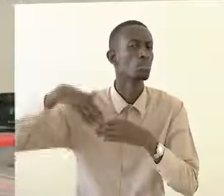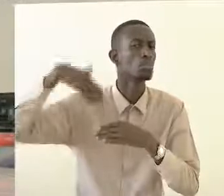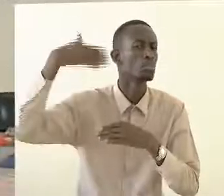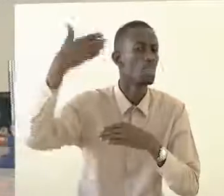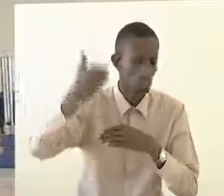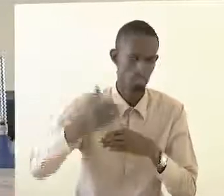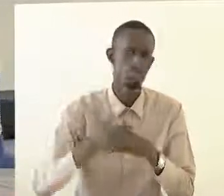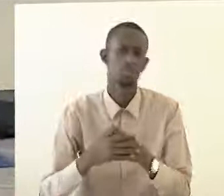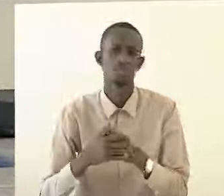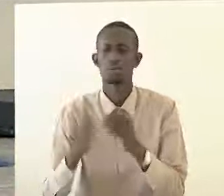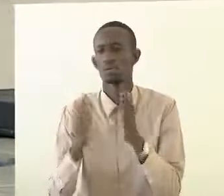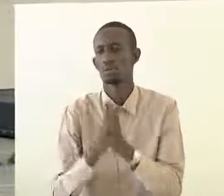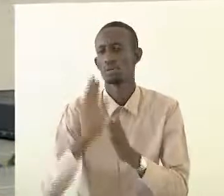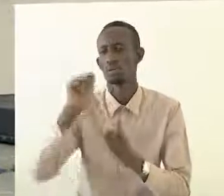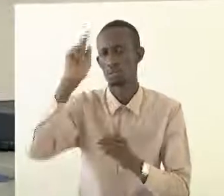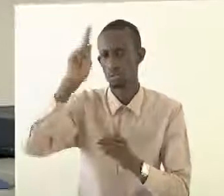application of integrals.